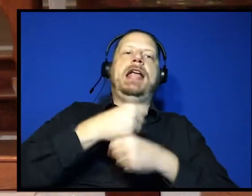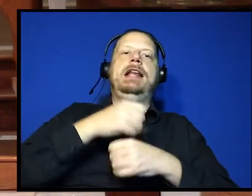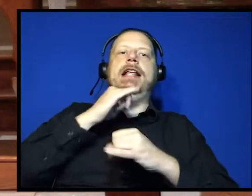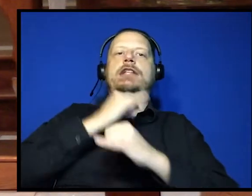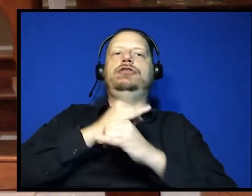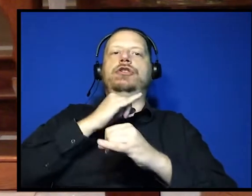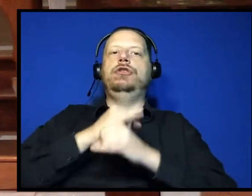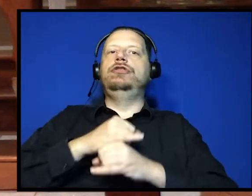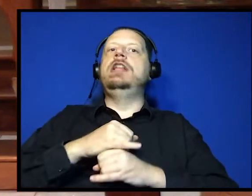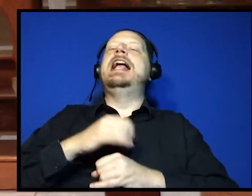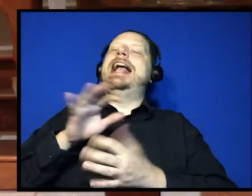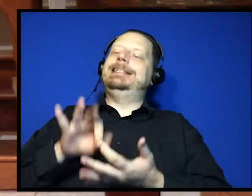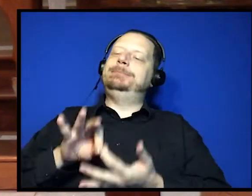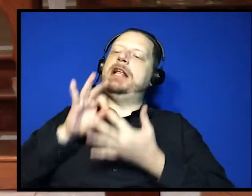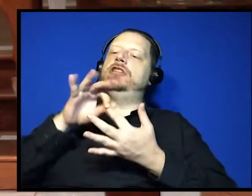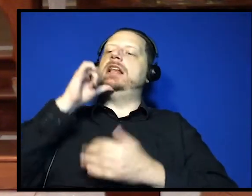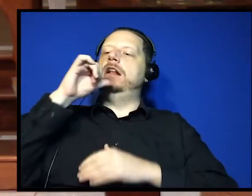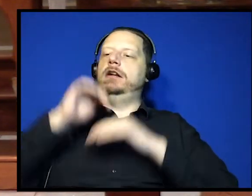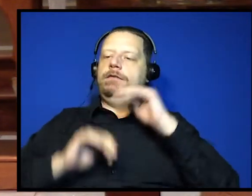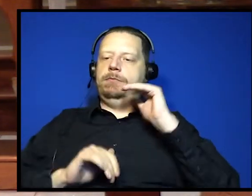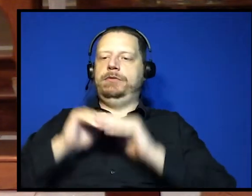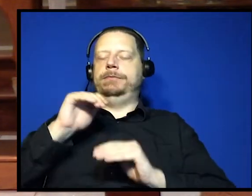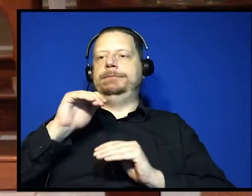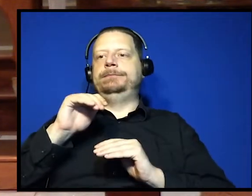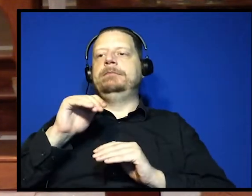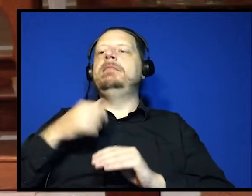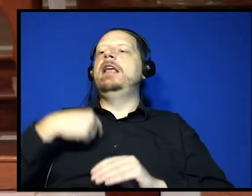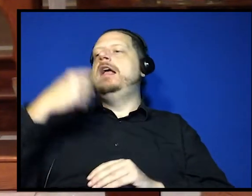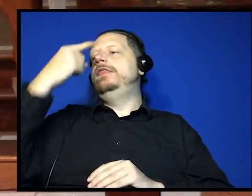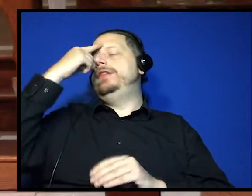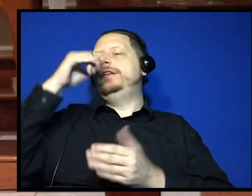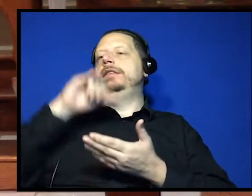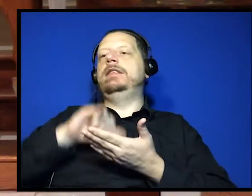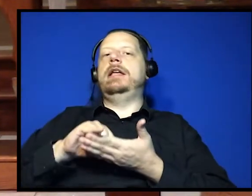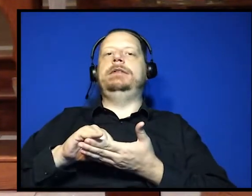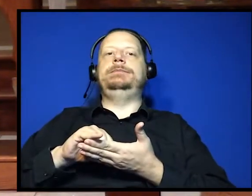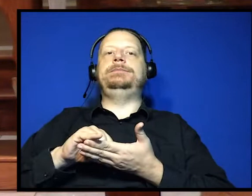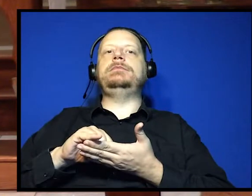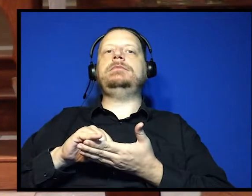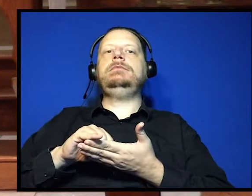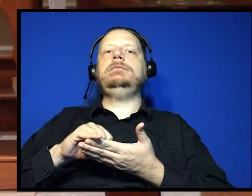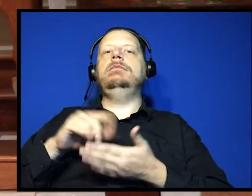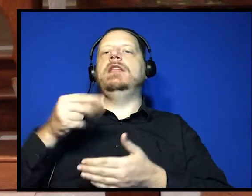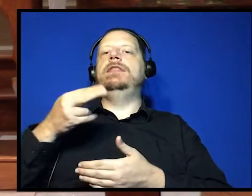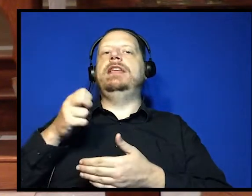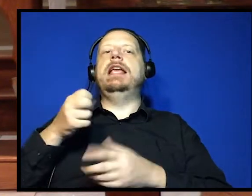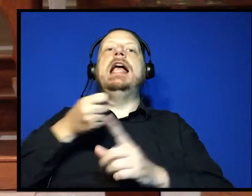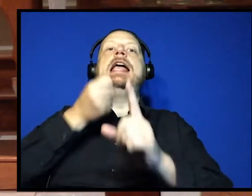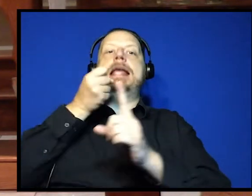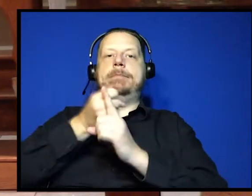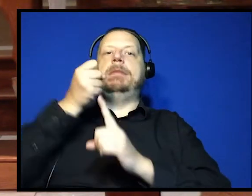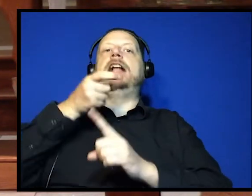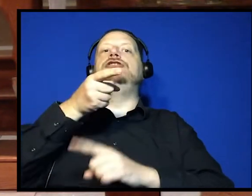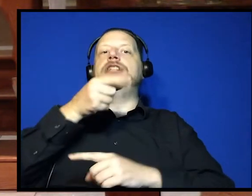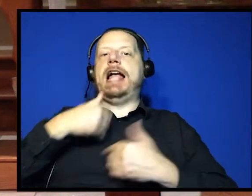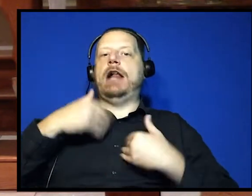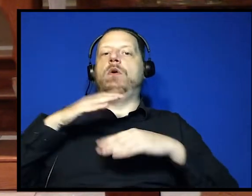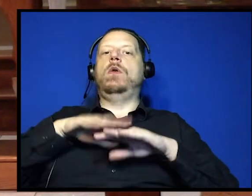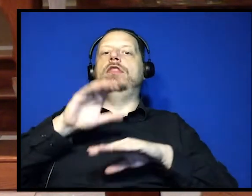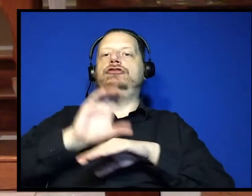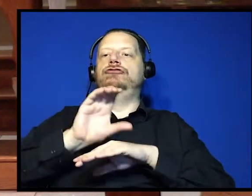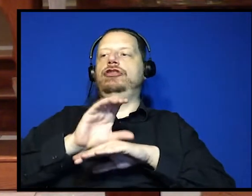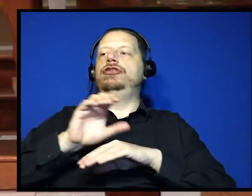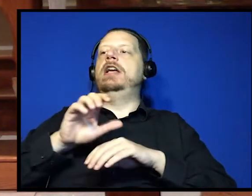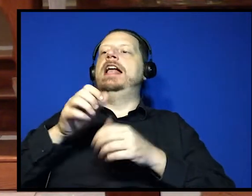especially uncomfortable. I think that the impact she had on the church, especially